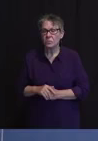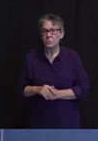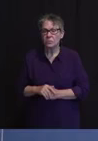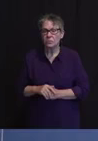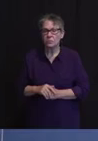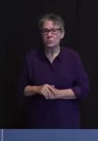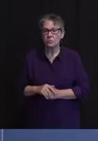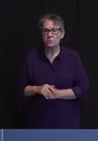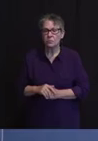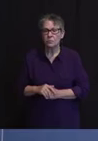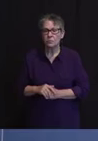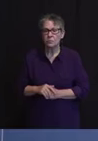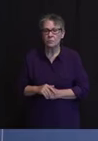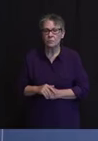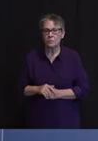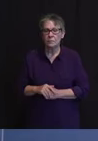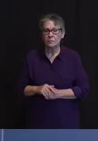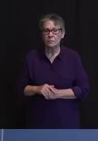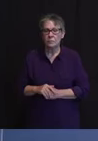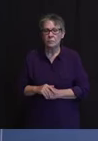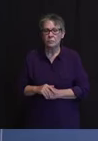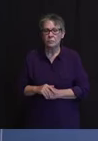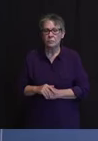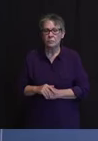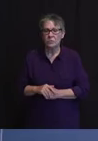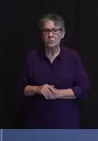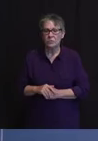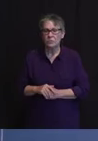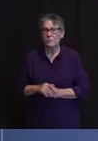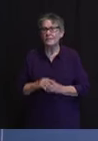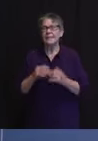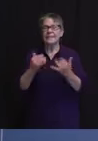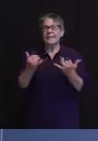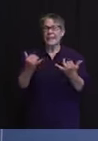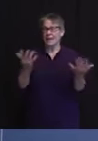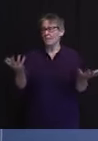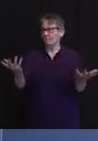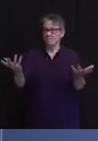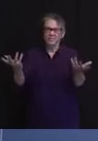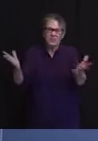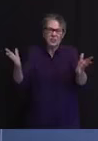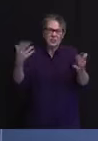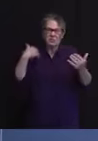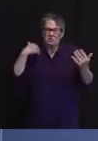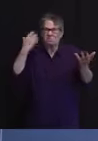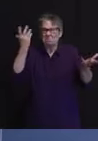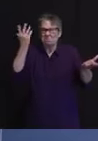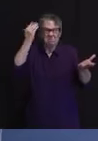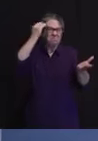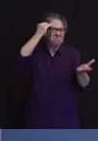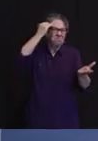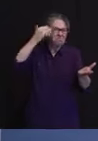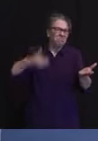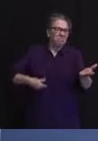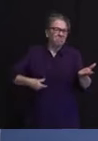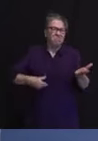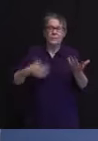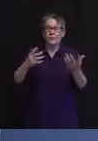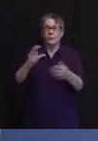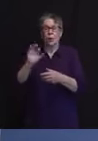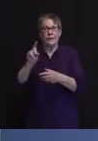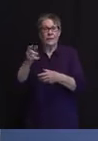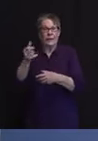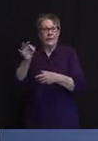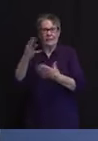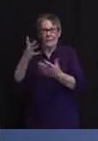at this point. Judy, is there any way through the Hospital Association or the Long-Term Care Association, last